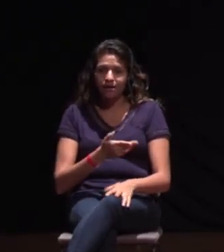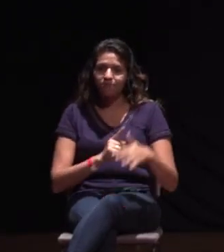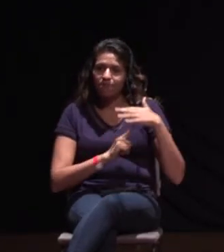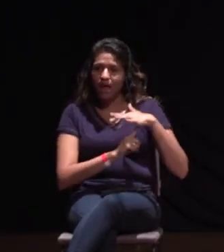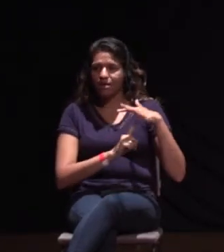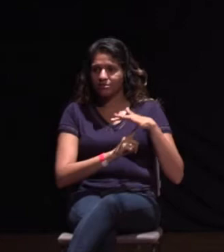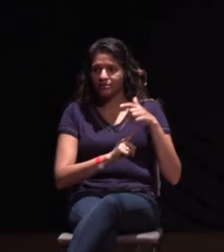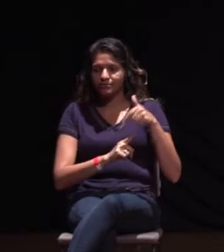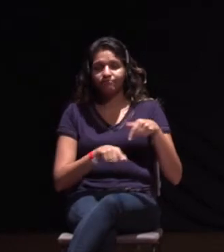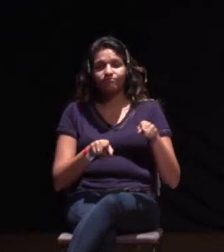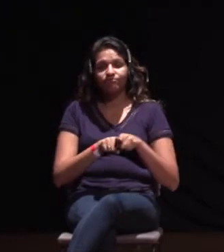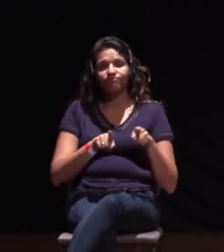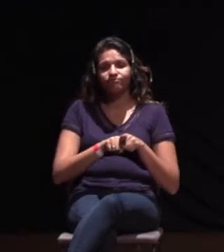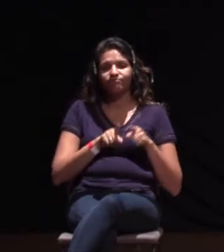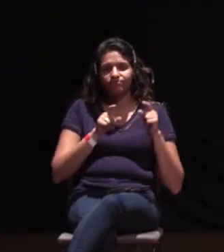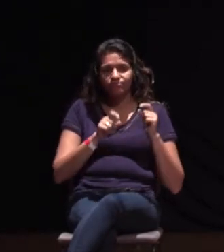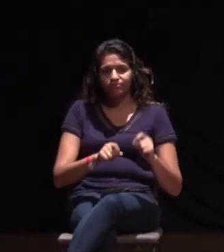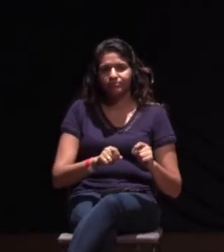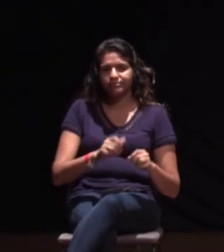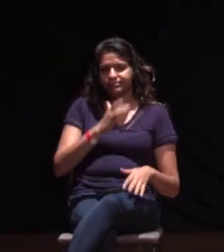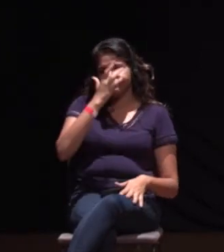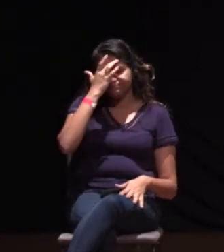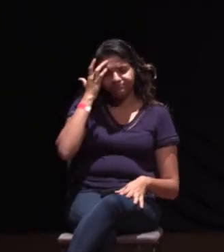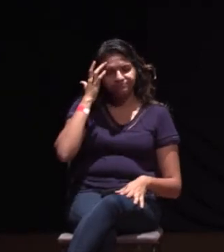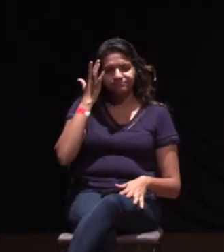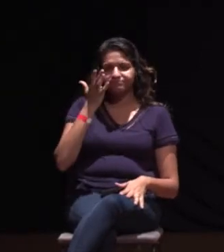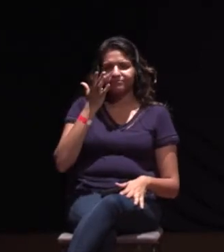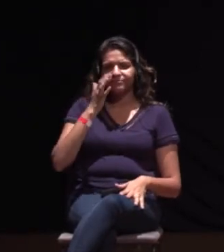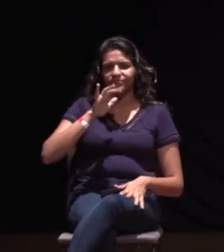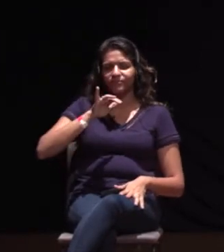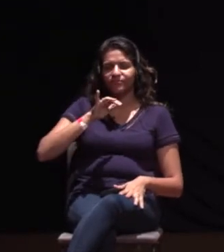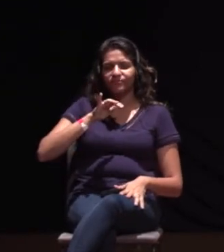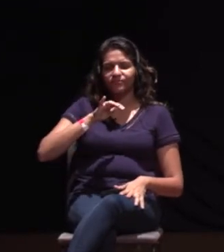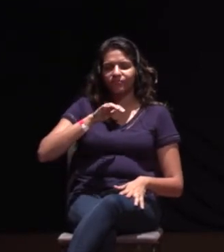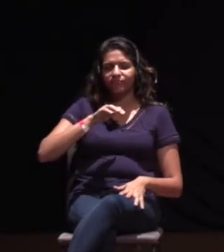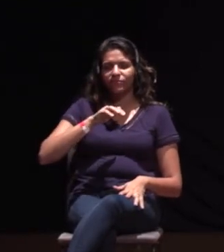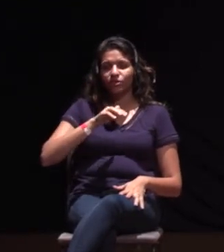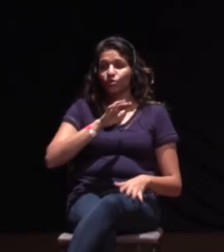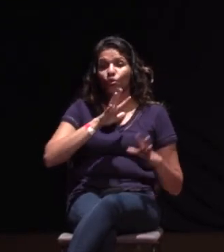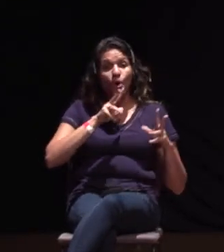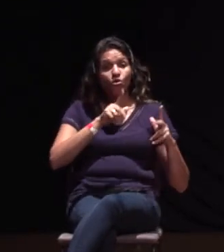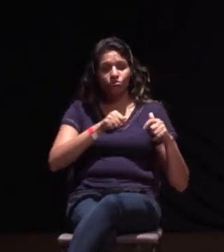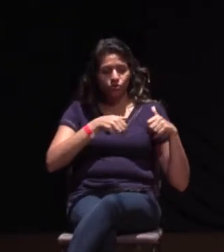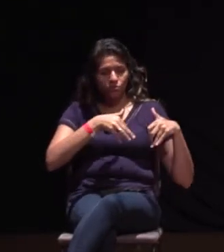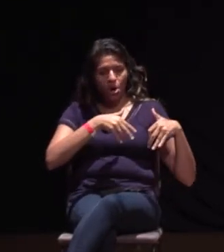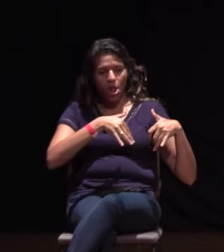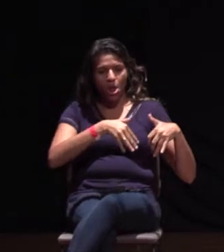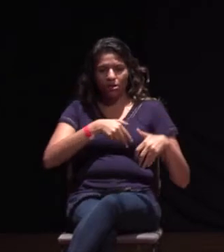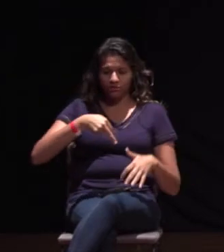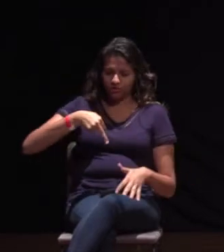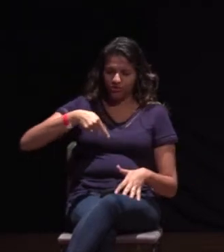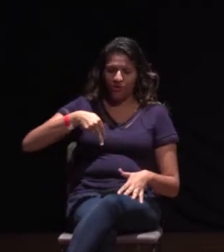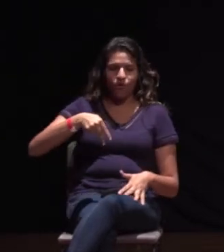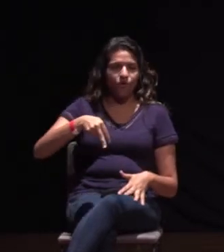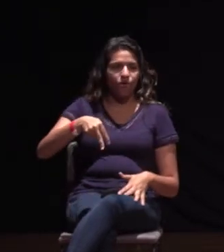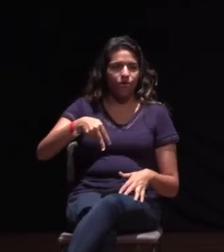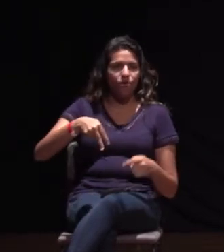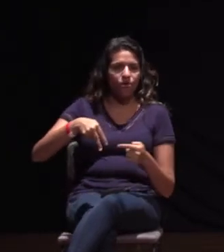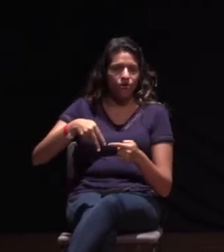of jogging that to me, and which is completely racialized, as I said, and completely gendered. One of the